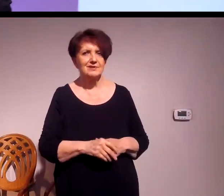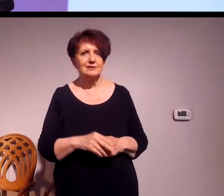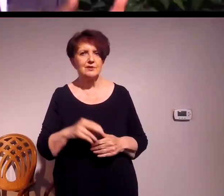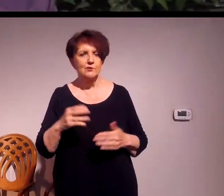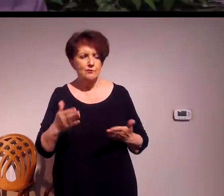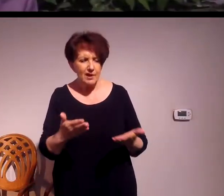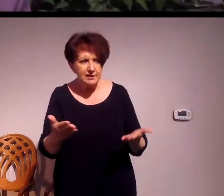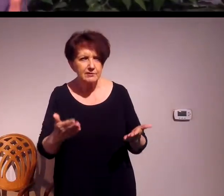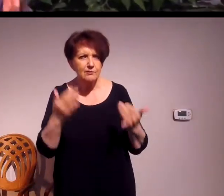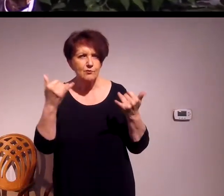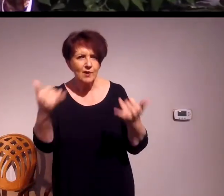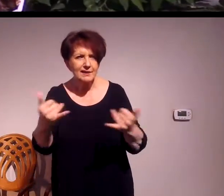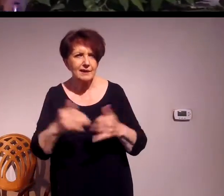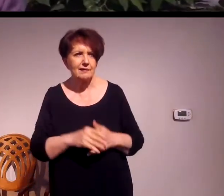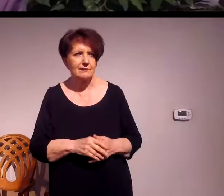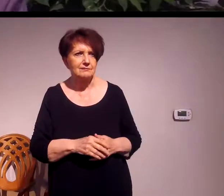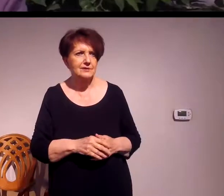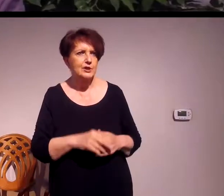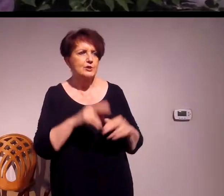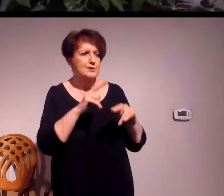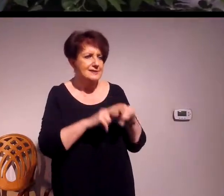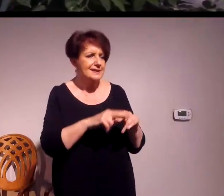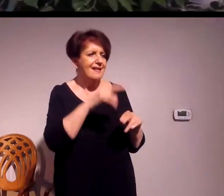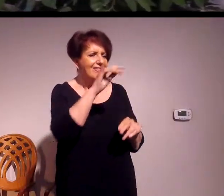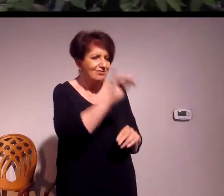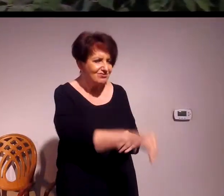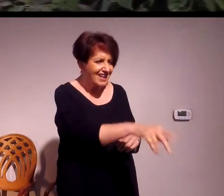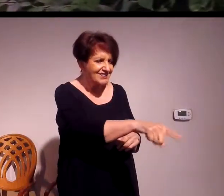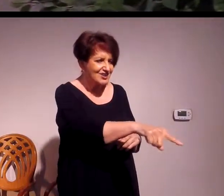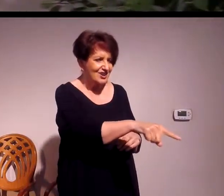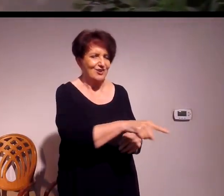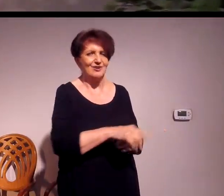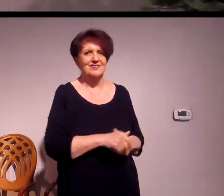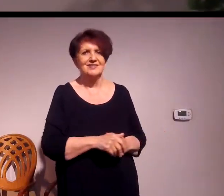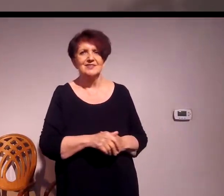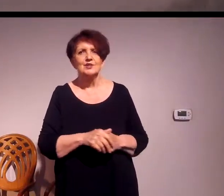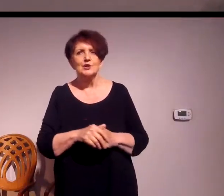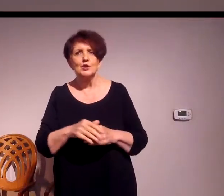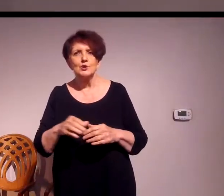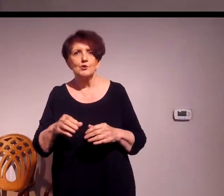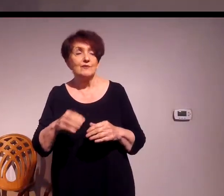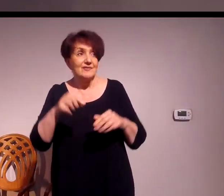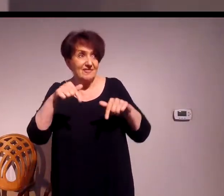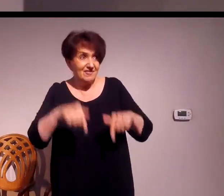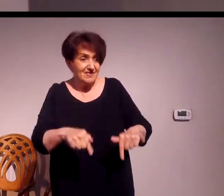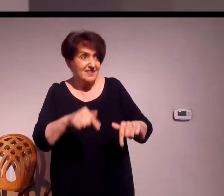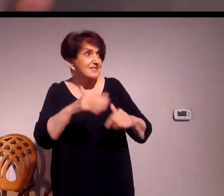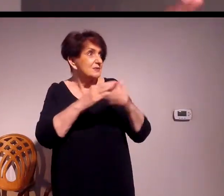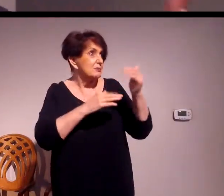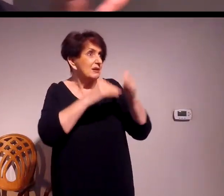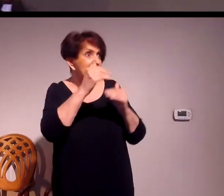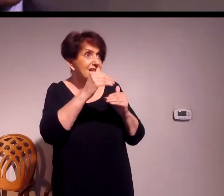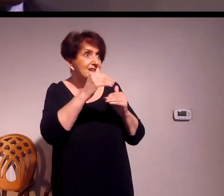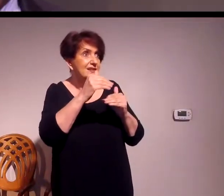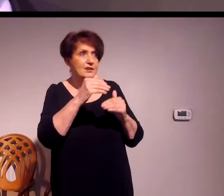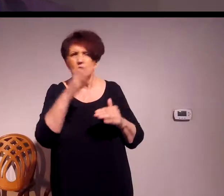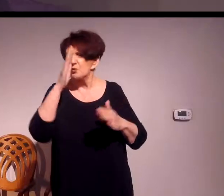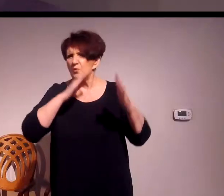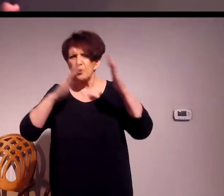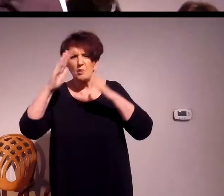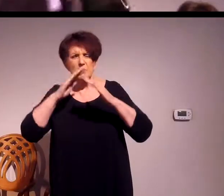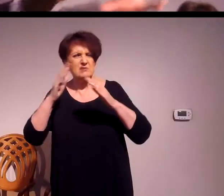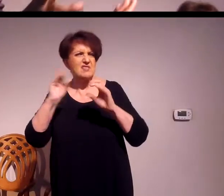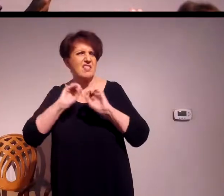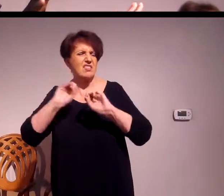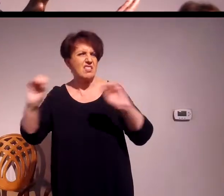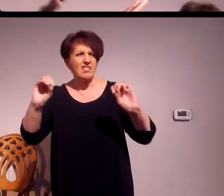here, right now, you're sitting in that chair, you're at this particular building, you don't have to worry about a thing, nobody's going to come in and bother you